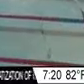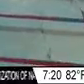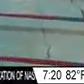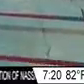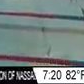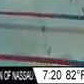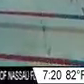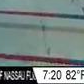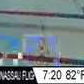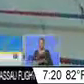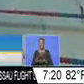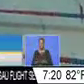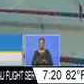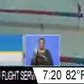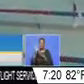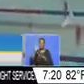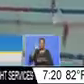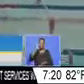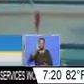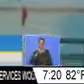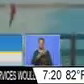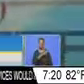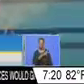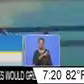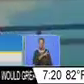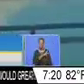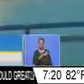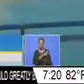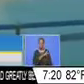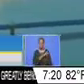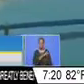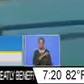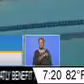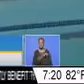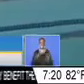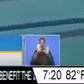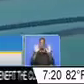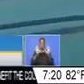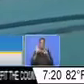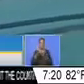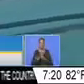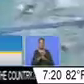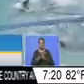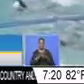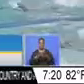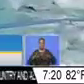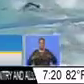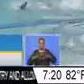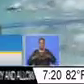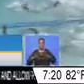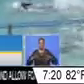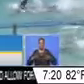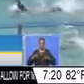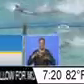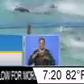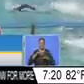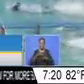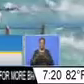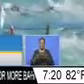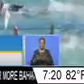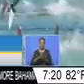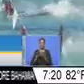Good evening, Bahamas. I'm Almajal Knowles with your Sunday sports. As we gear up for the swimming nationals, which is set to take place June 20th